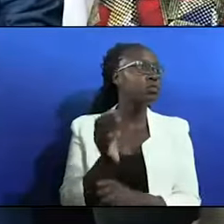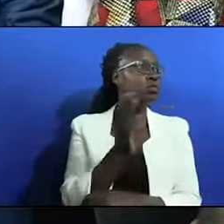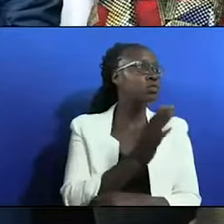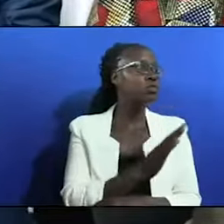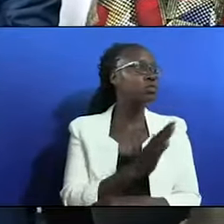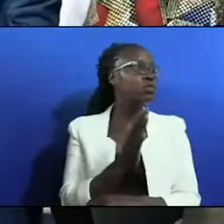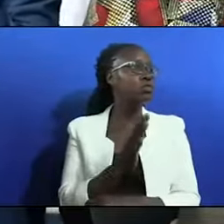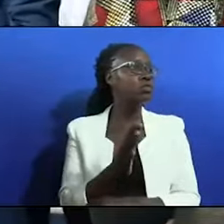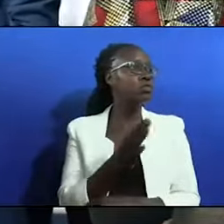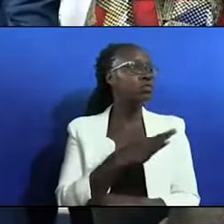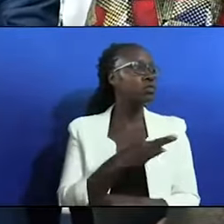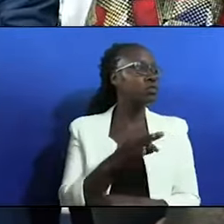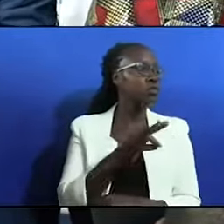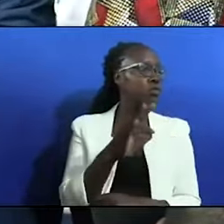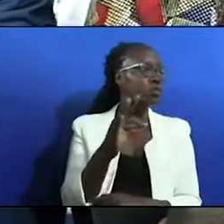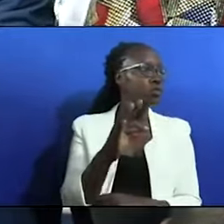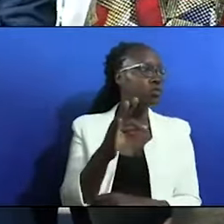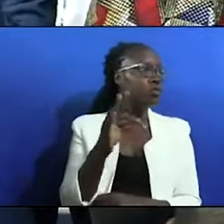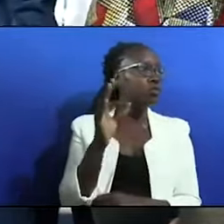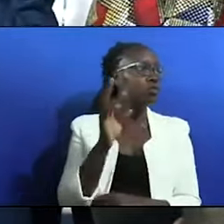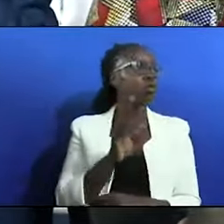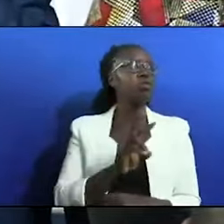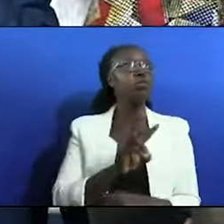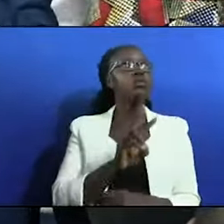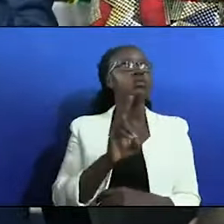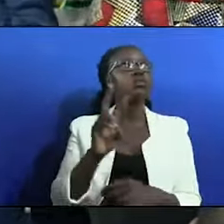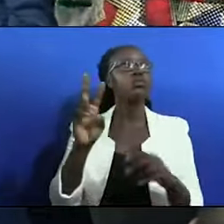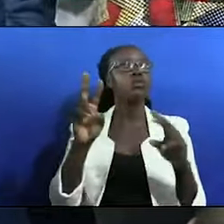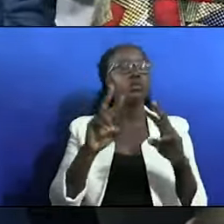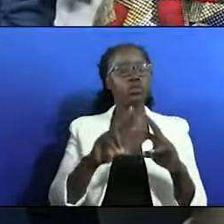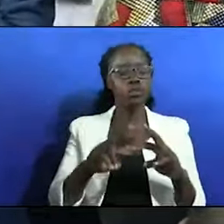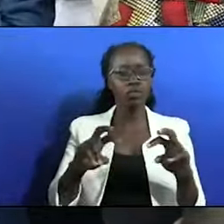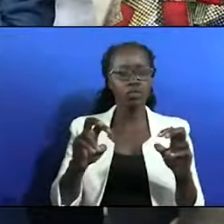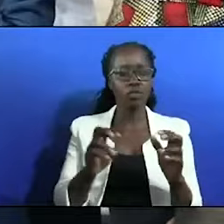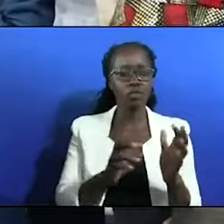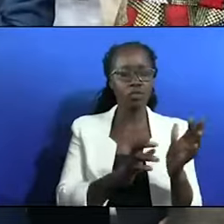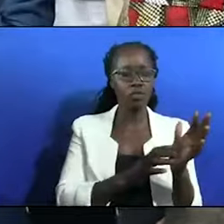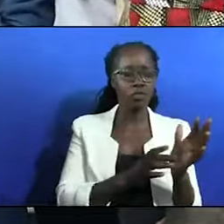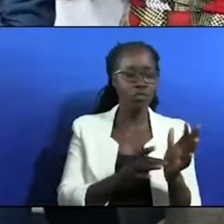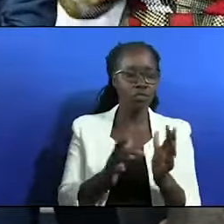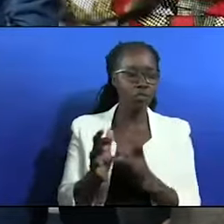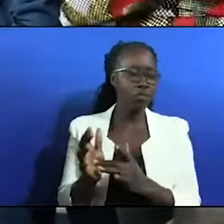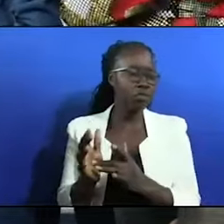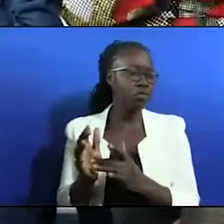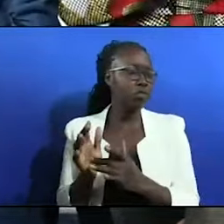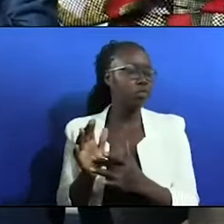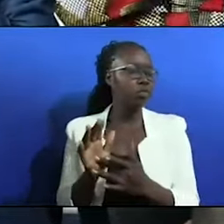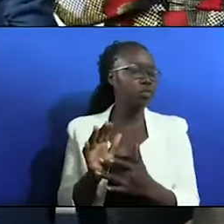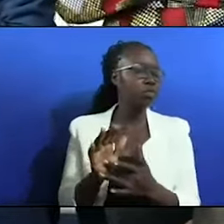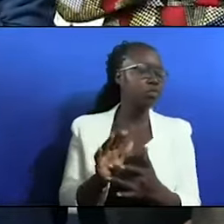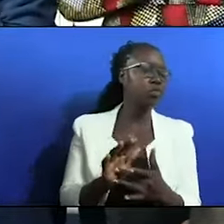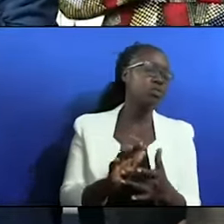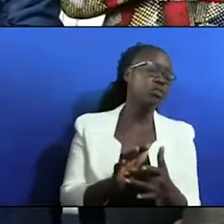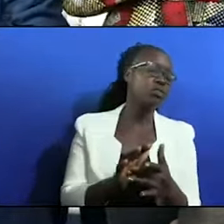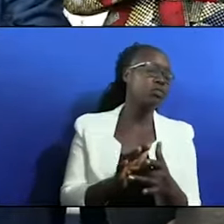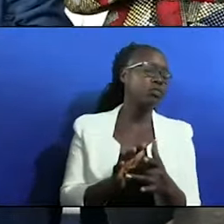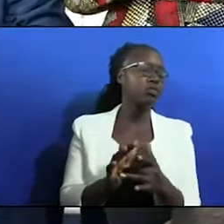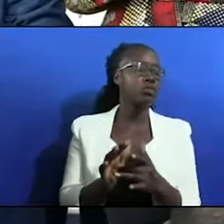Lile jambo Bwana ametendea wengine, atakutendea na wewe pia. God will do it for you as well.